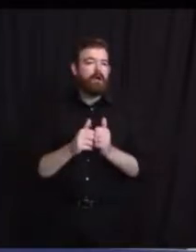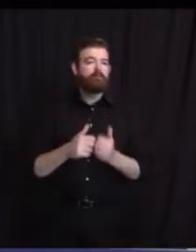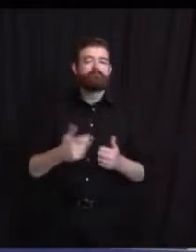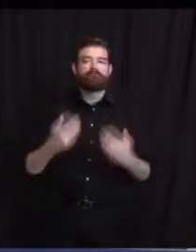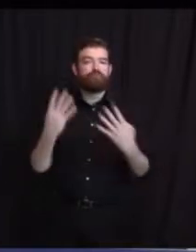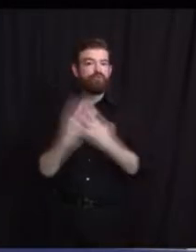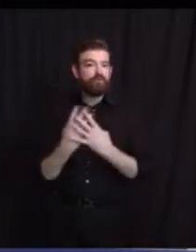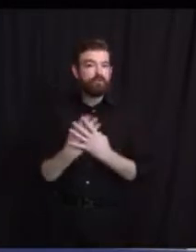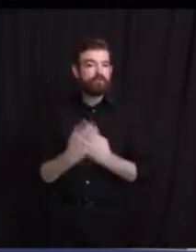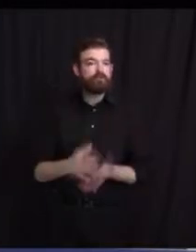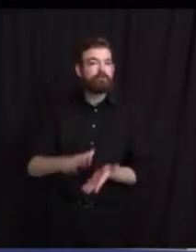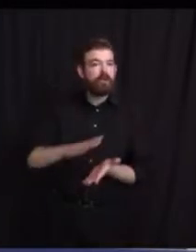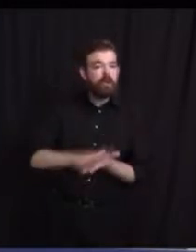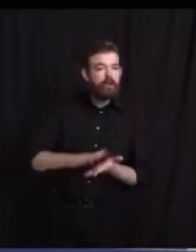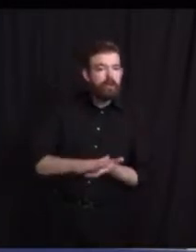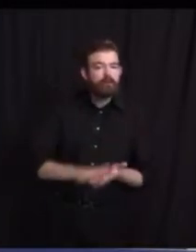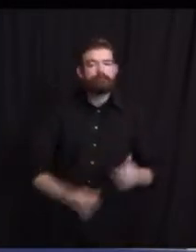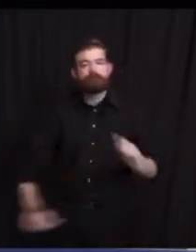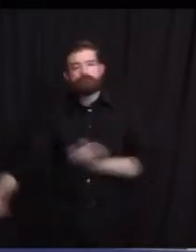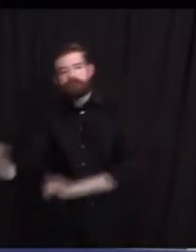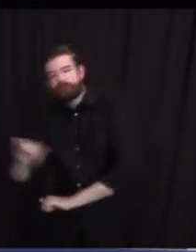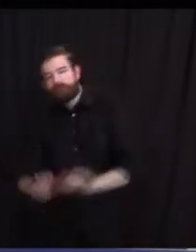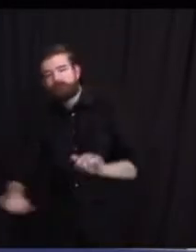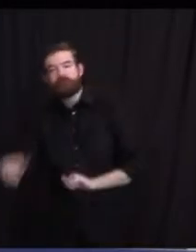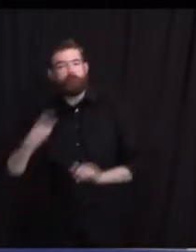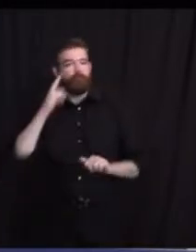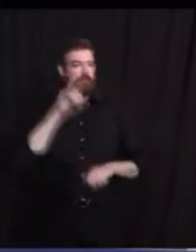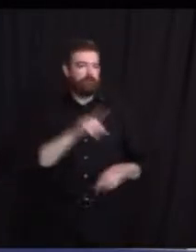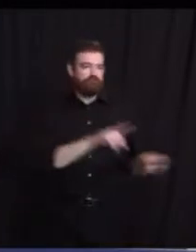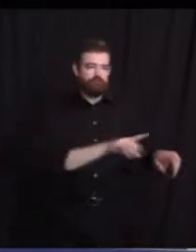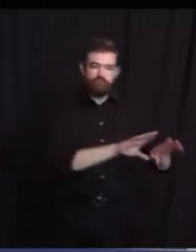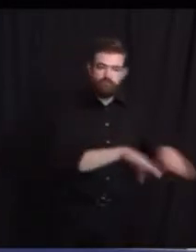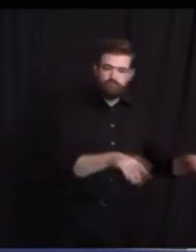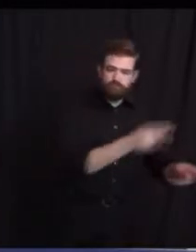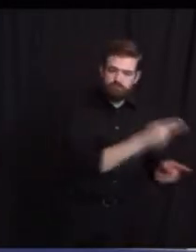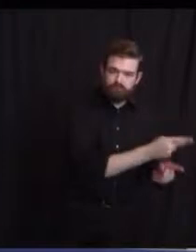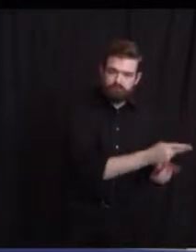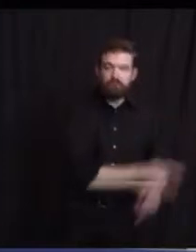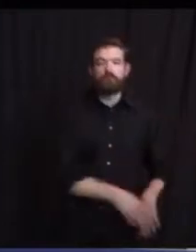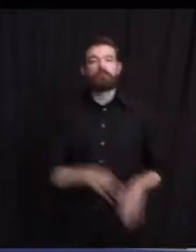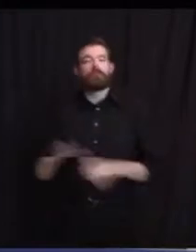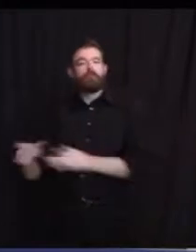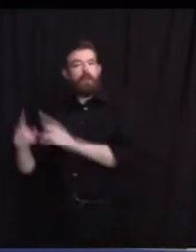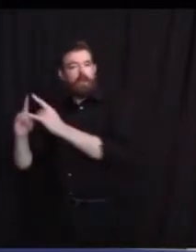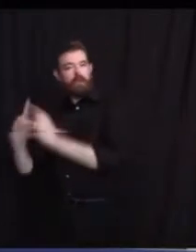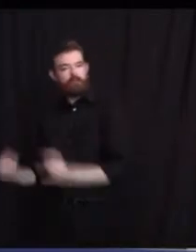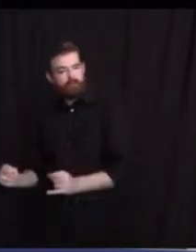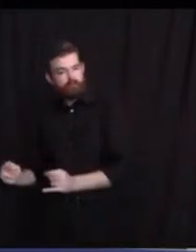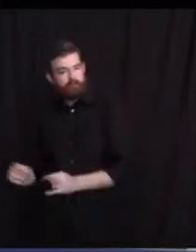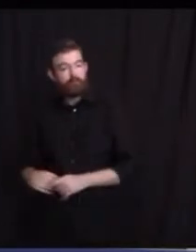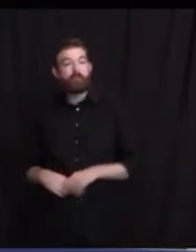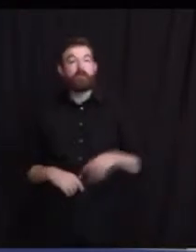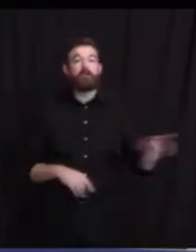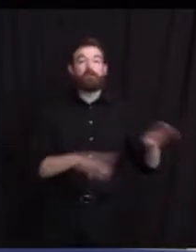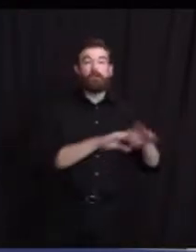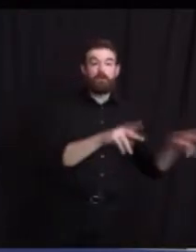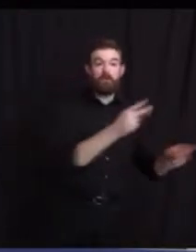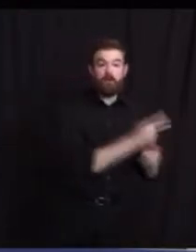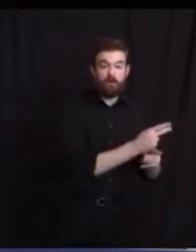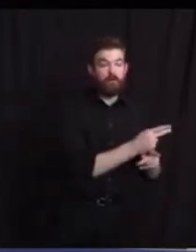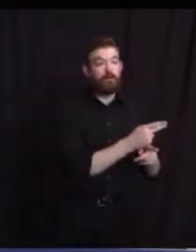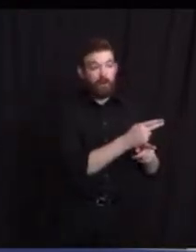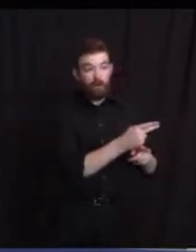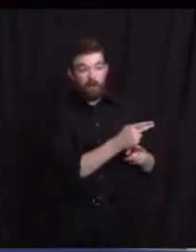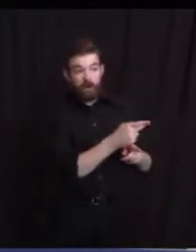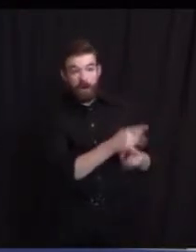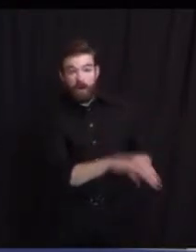the department know through our Office of Licensing whether they plan to reopen, and will need to file an attestation indicating that they will